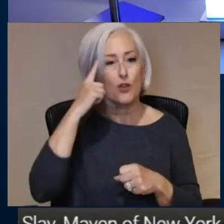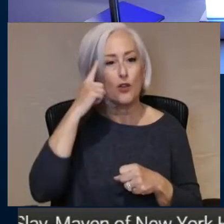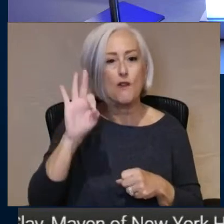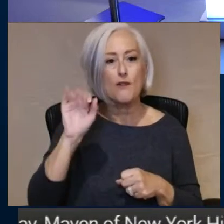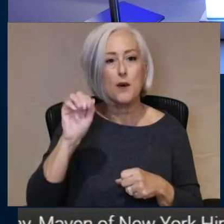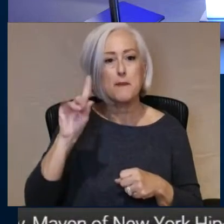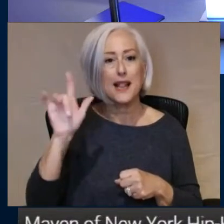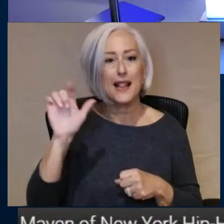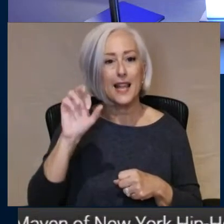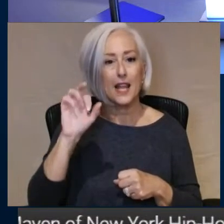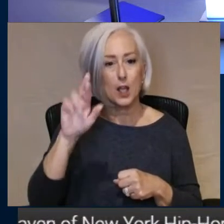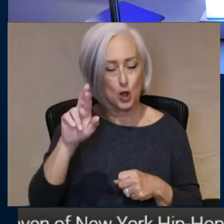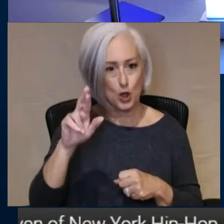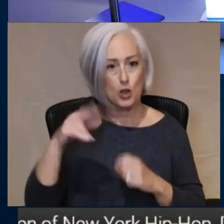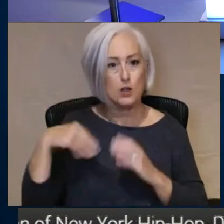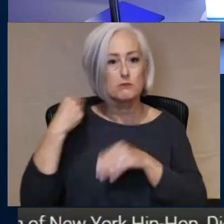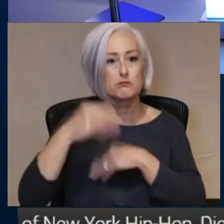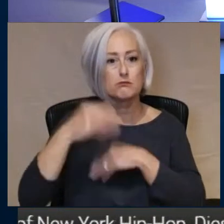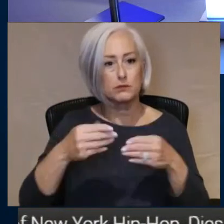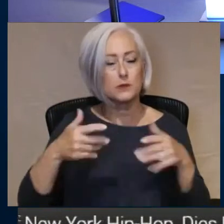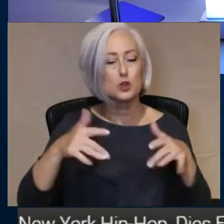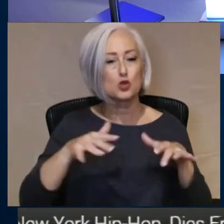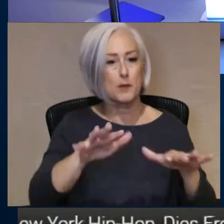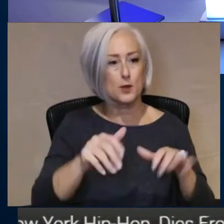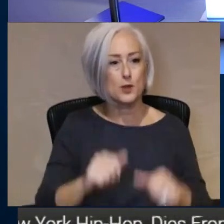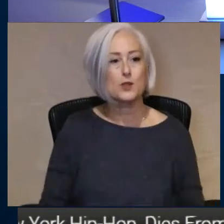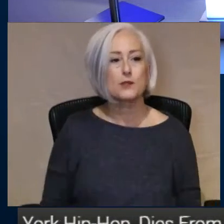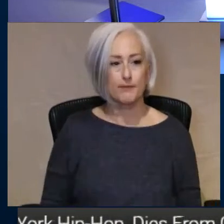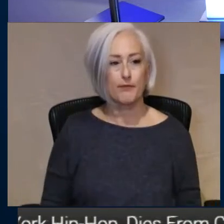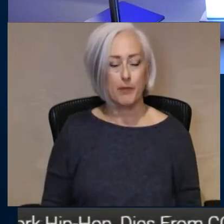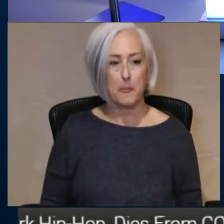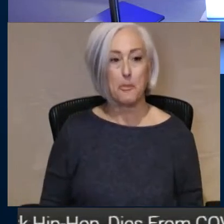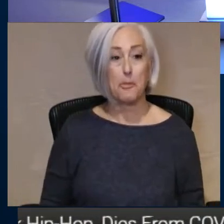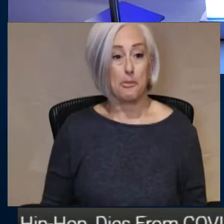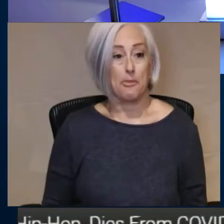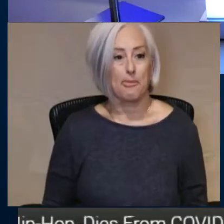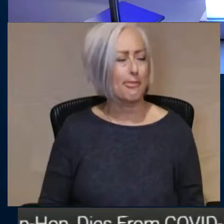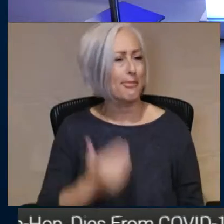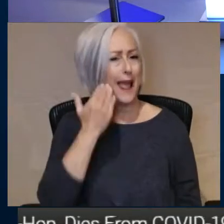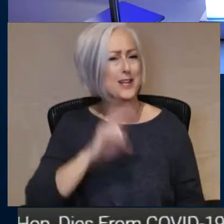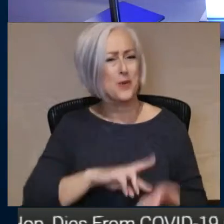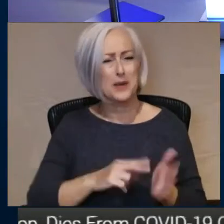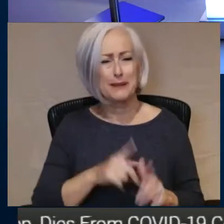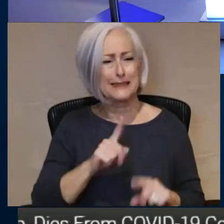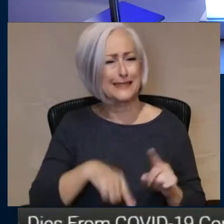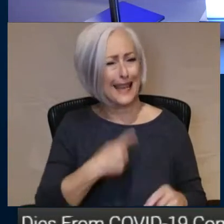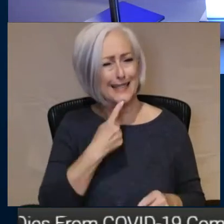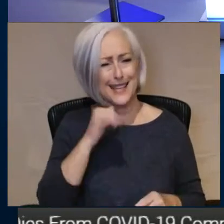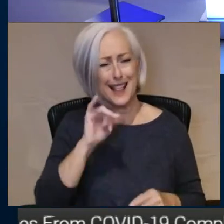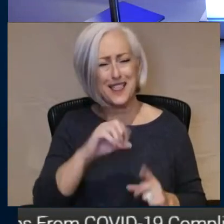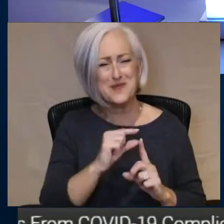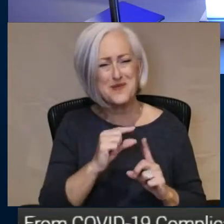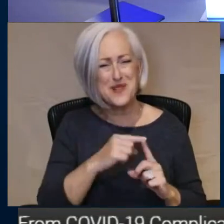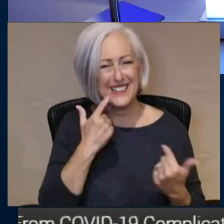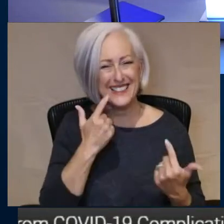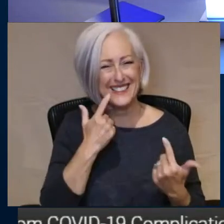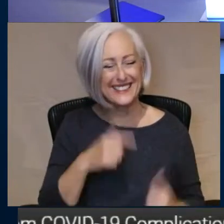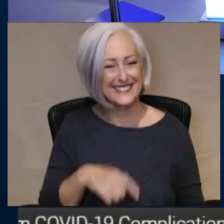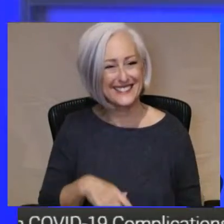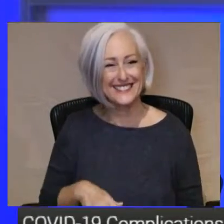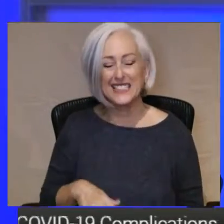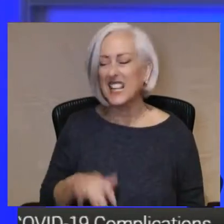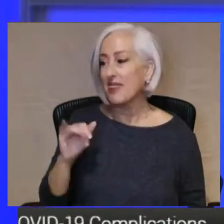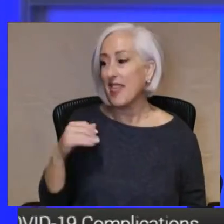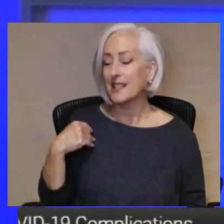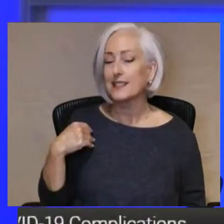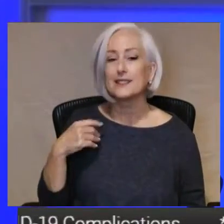you. Tremor. Familial, tremor. Actually, I know what it means. I just have trouble saying the word. yeah. That inherited Yes, stuff. absolutely, it